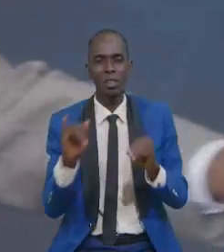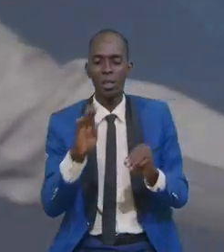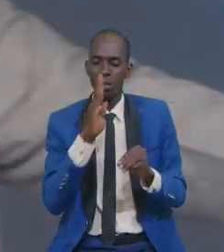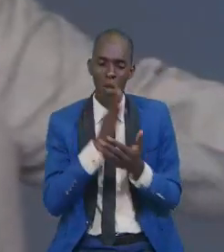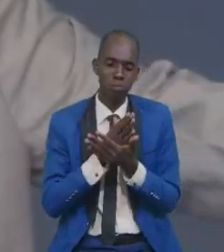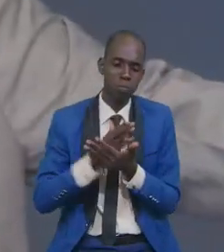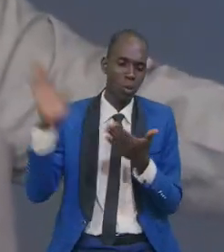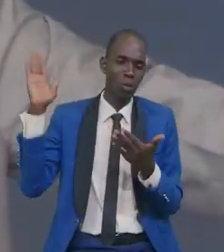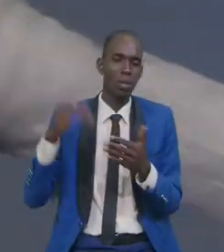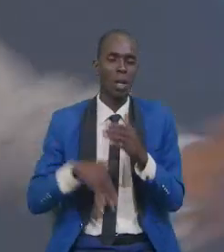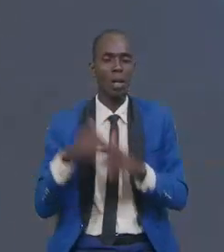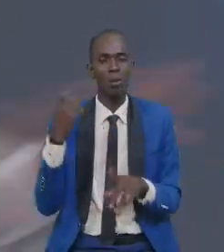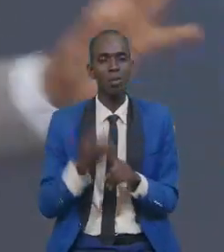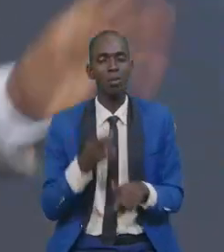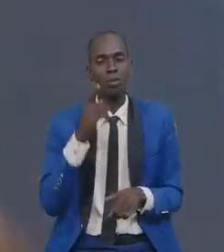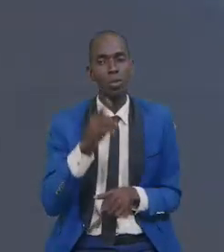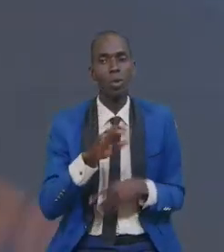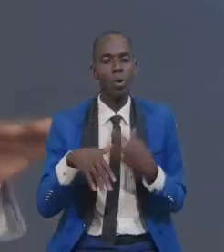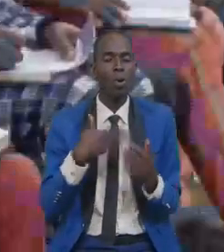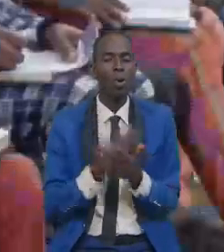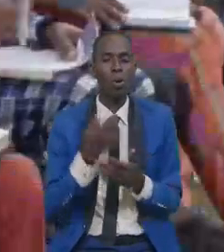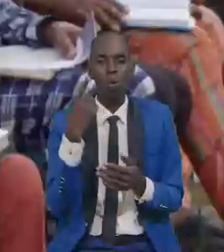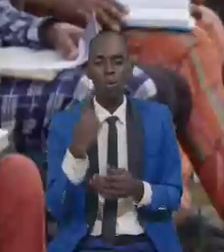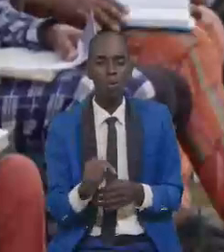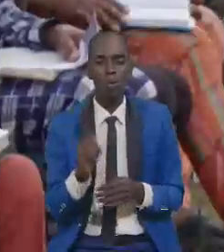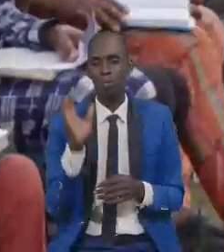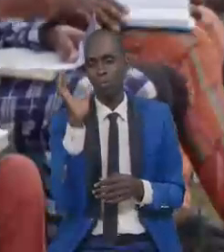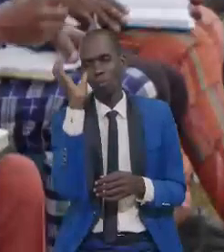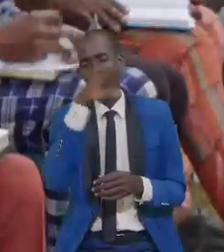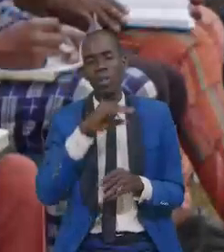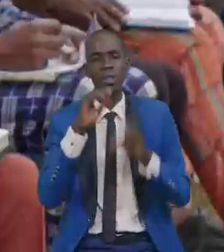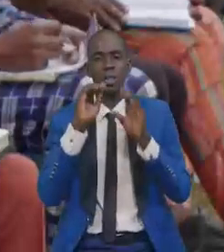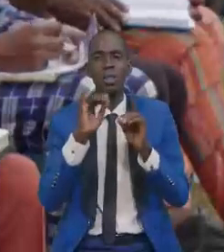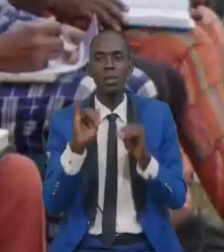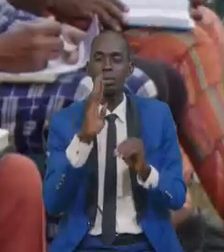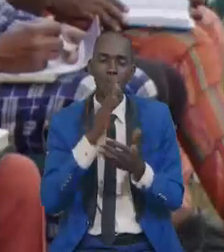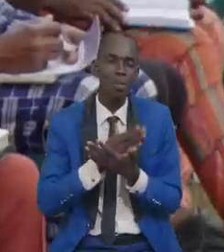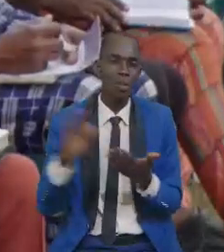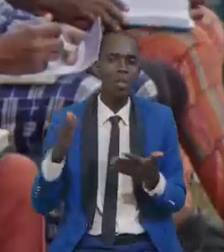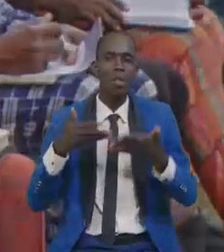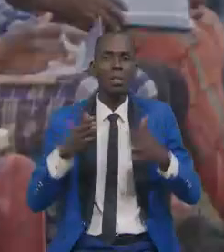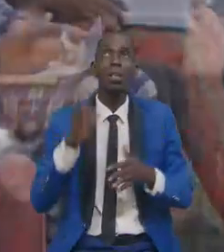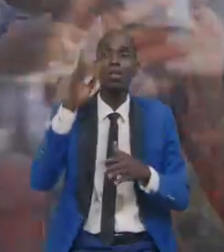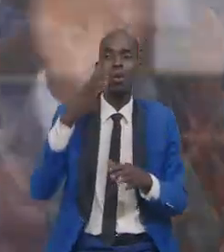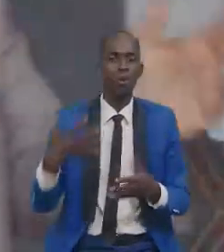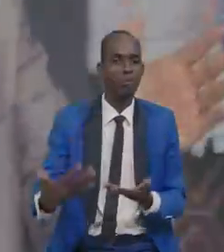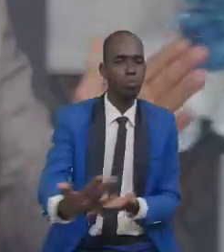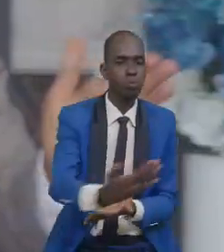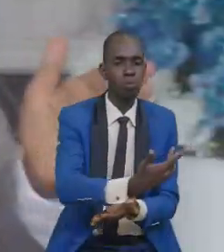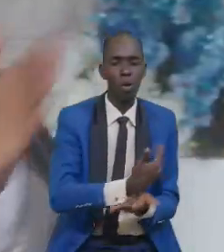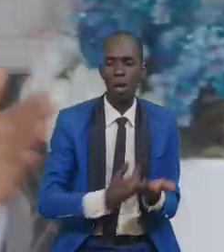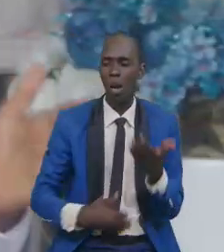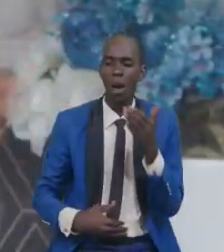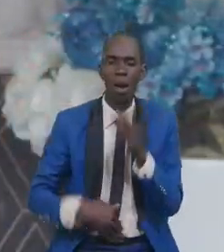All strange sights be silenced before you. Let the Lord carry them out and carry them away, so that they